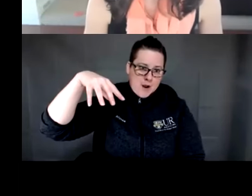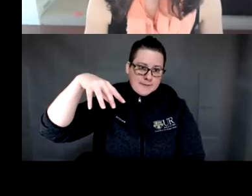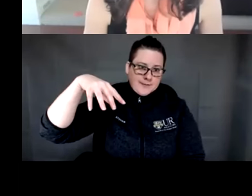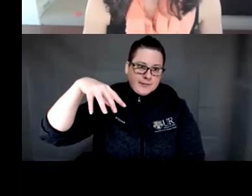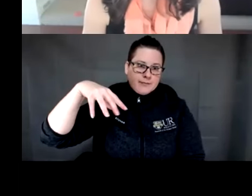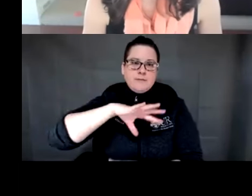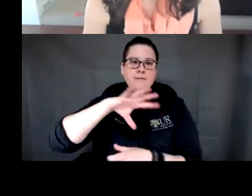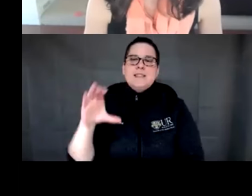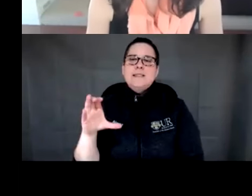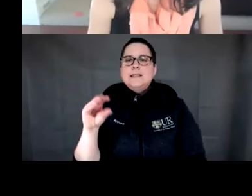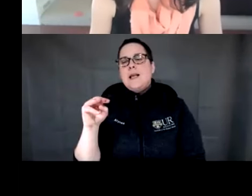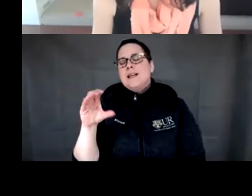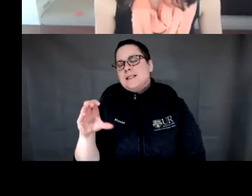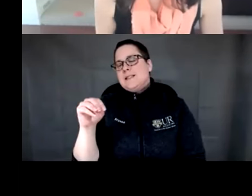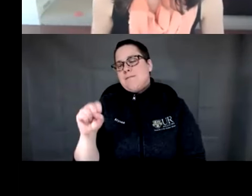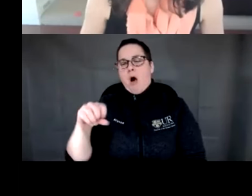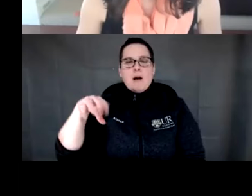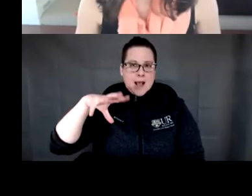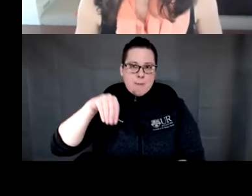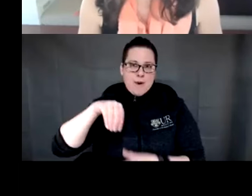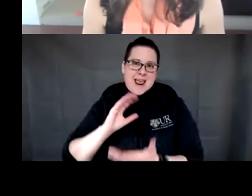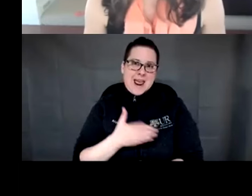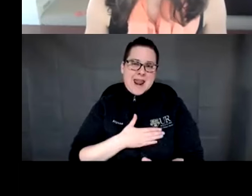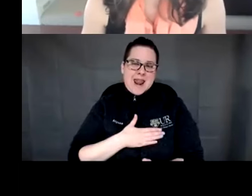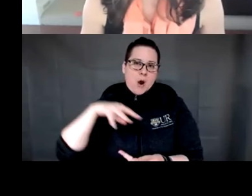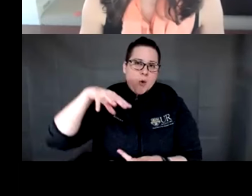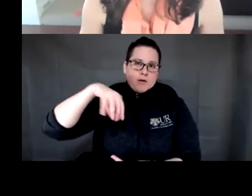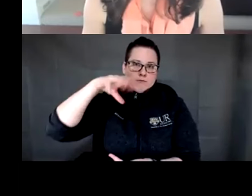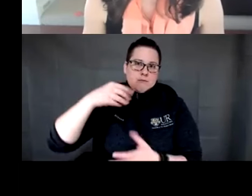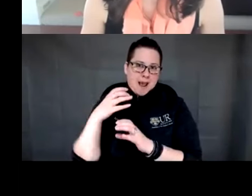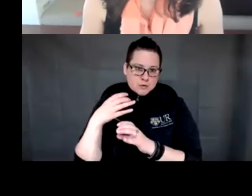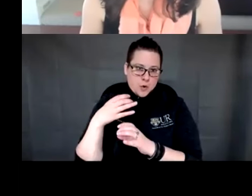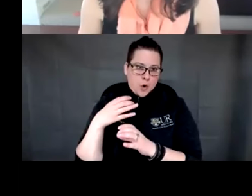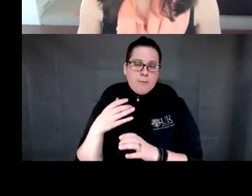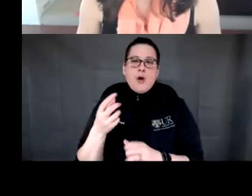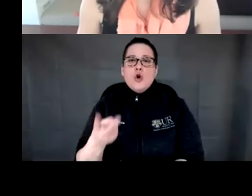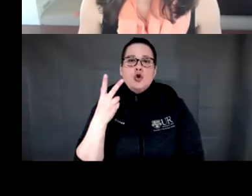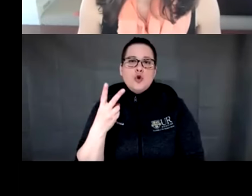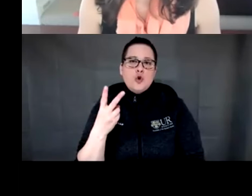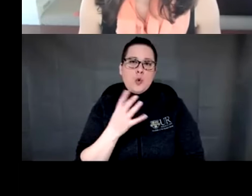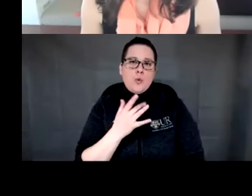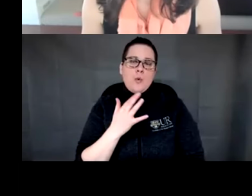a wide field macroscope that we built in the lab. So we illuminate at 2 different wavelengths,